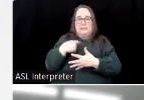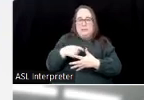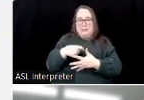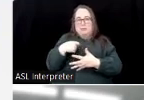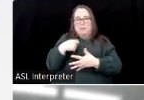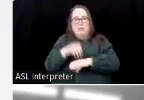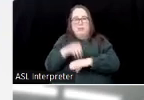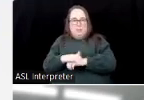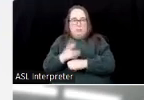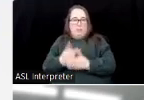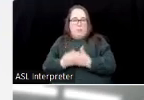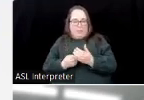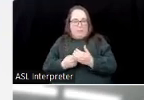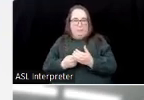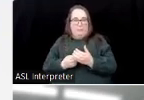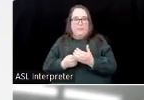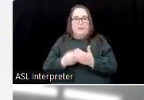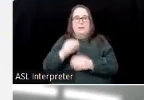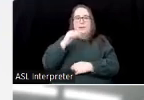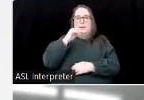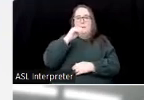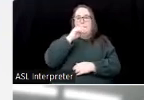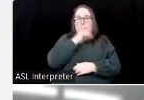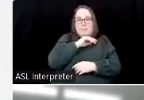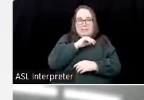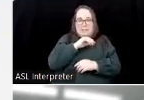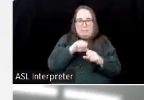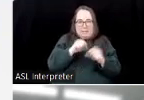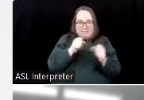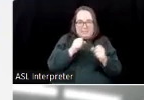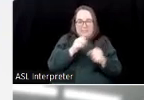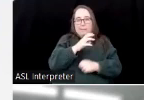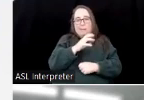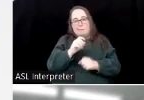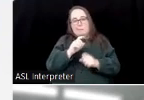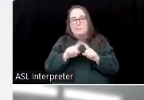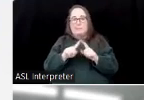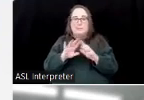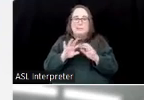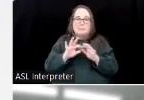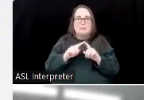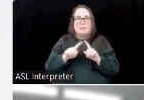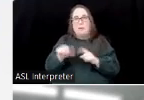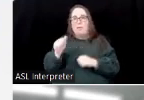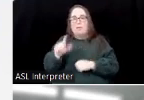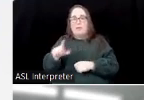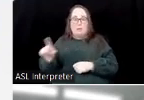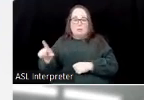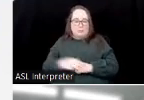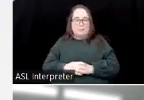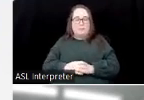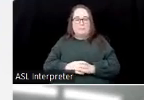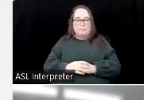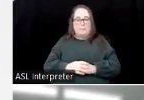English, myth busting, testimonials from landlords, etc. I think